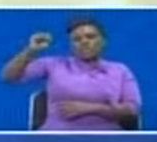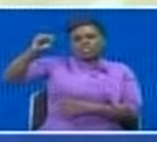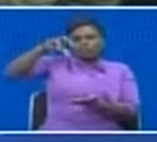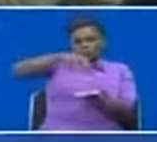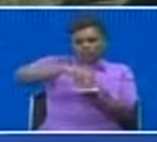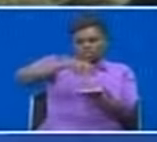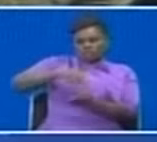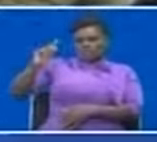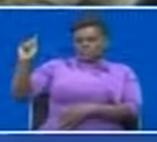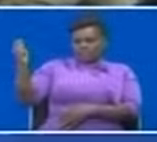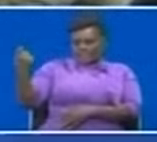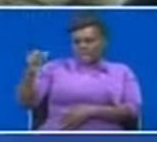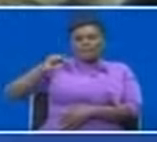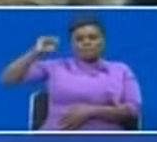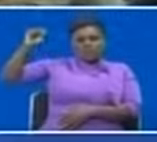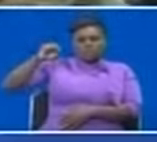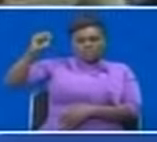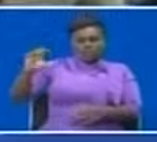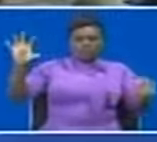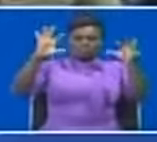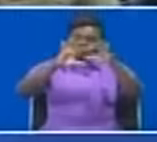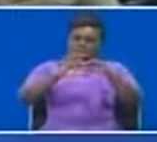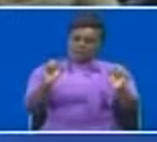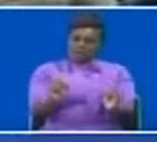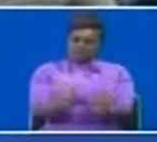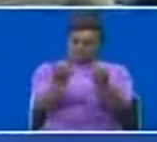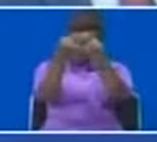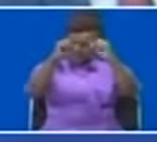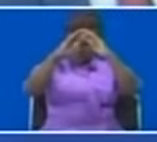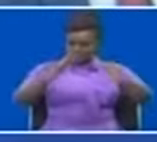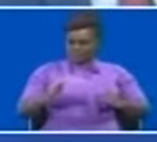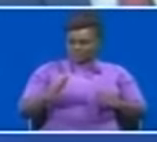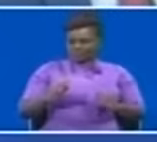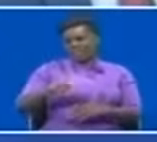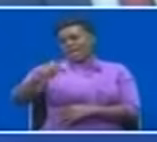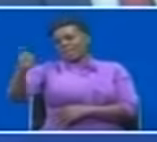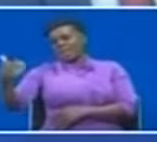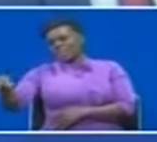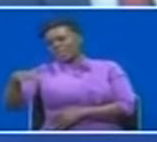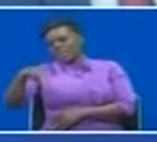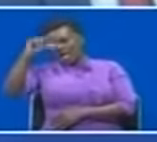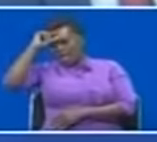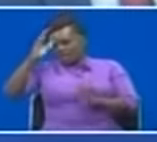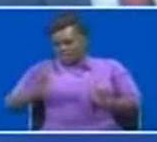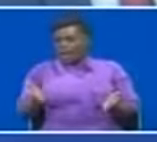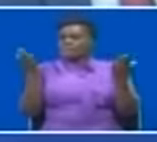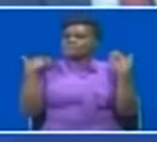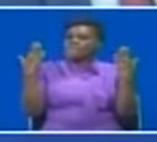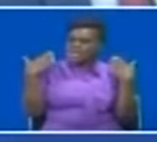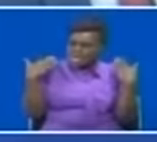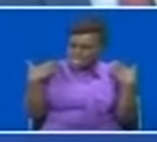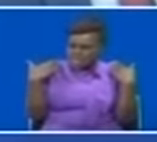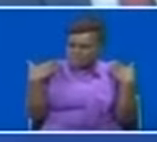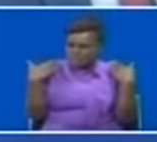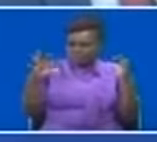Kenya. But as the political marriage was taking place at State House, a defiant Meru Governor Peter Munya, who has